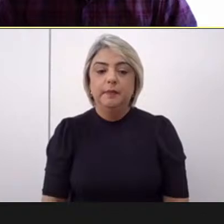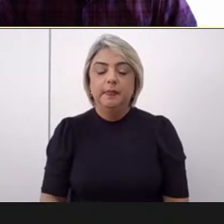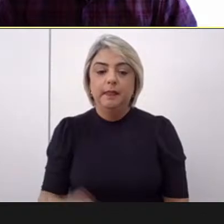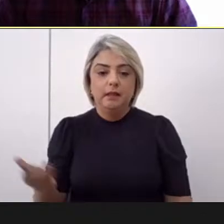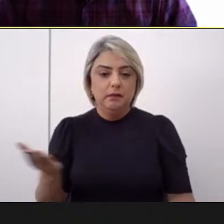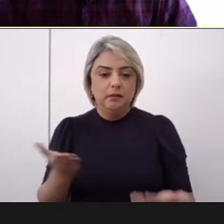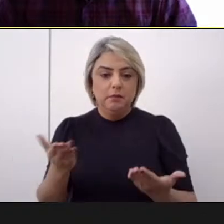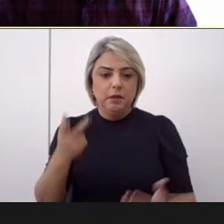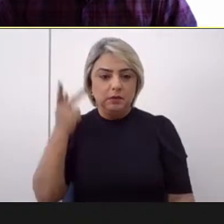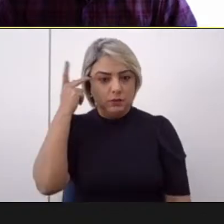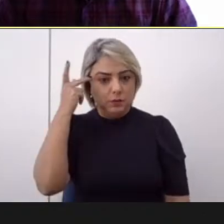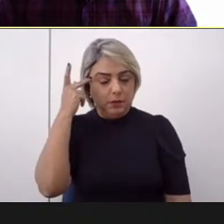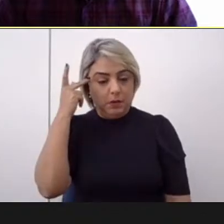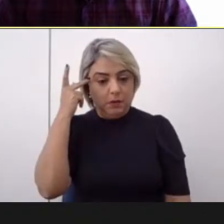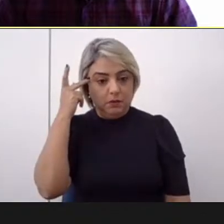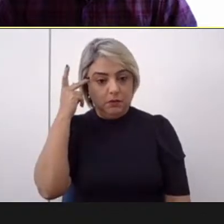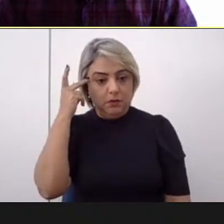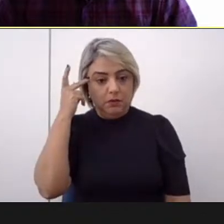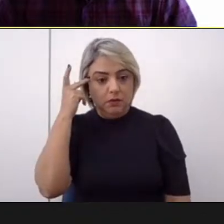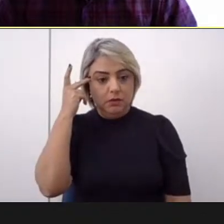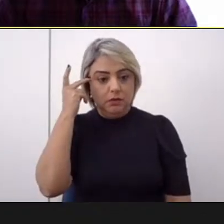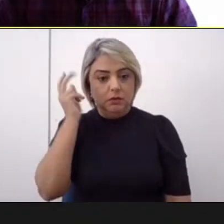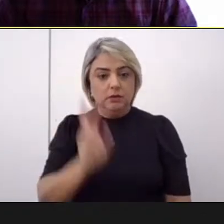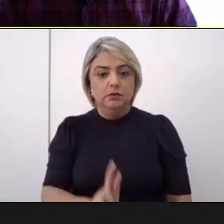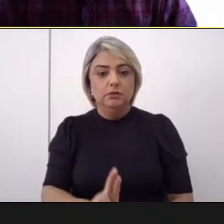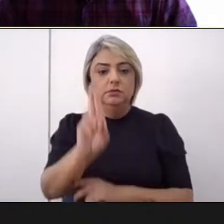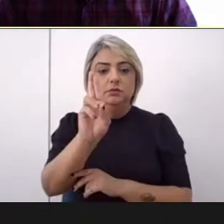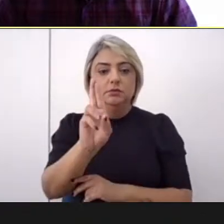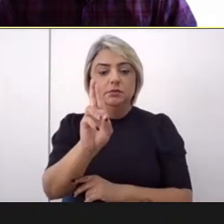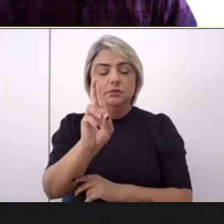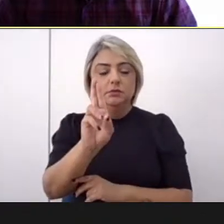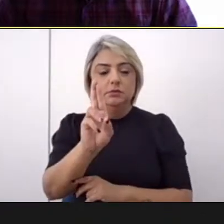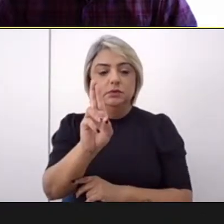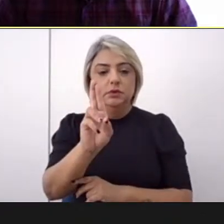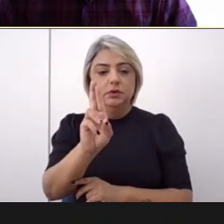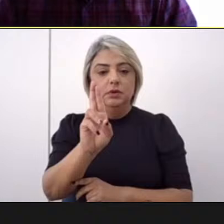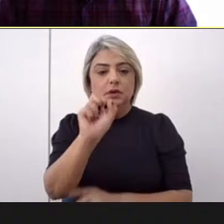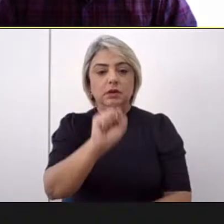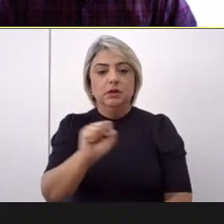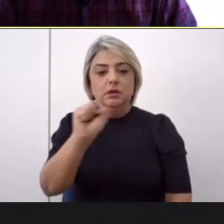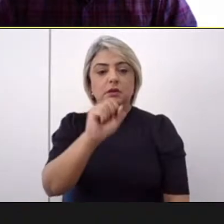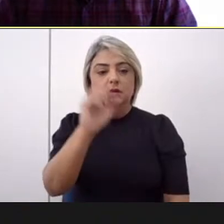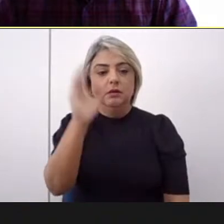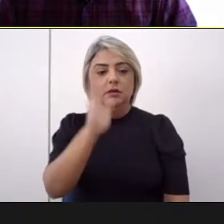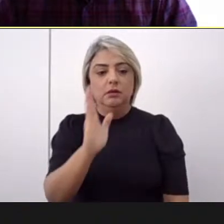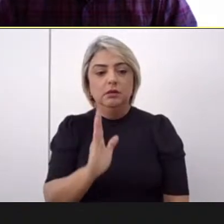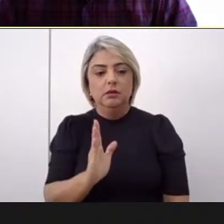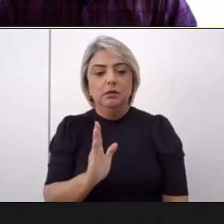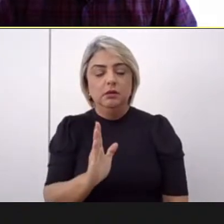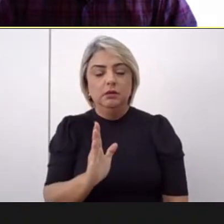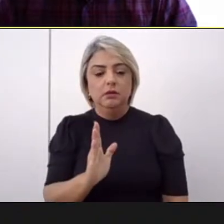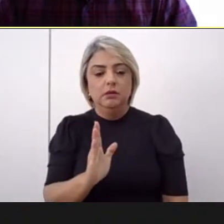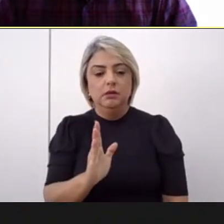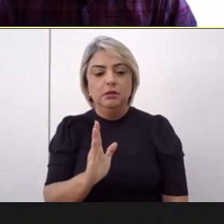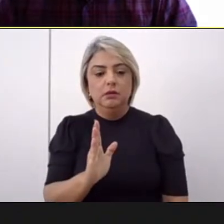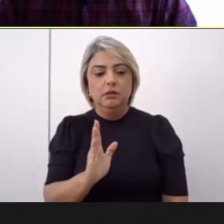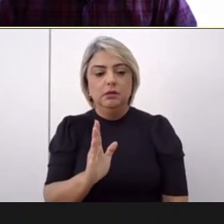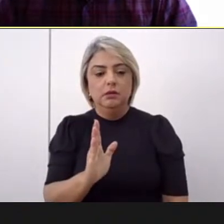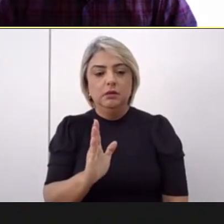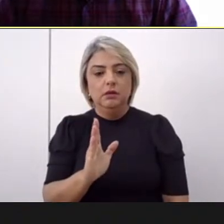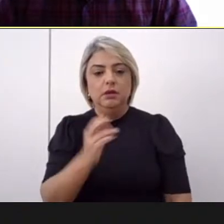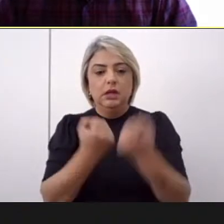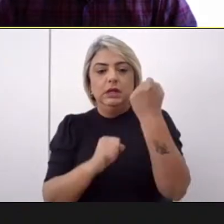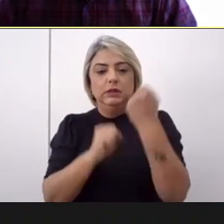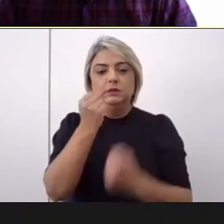a representative of the Brazilian Association of Food Industry